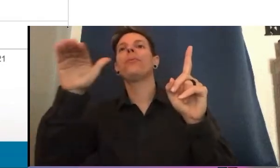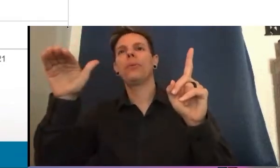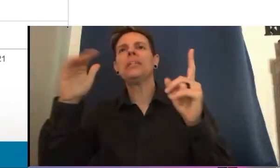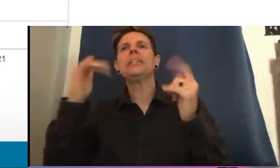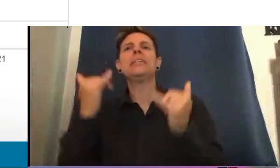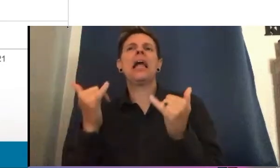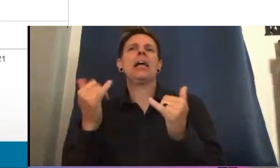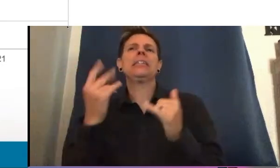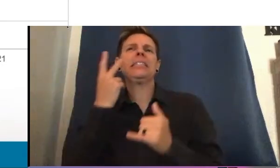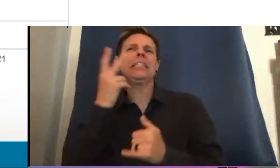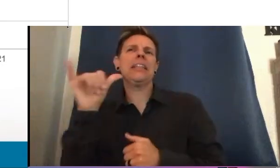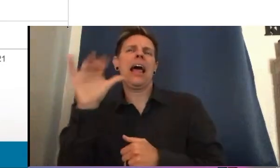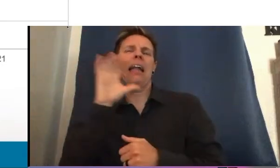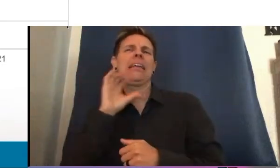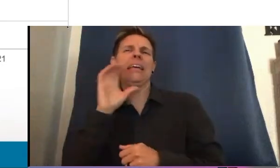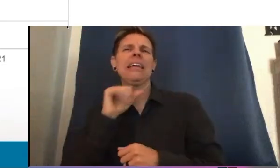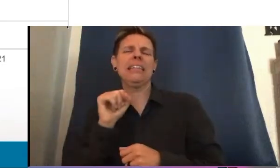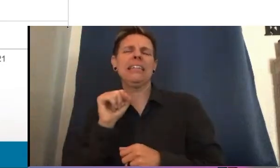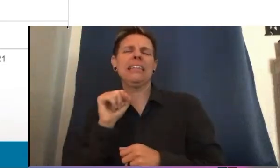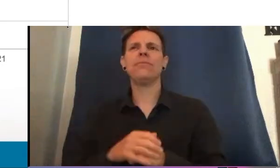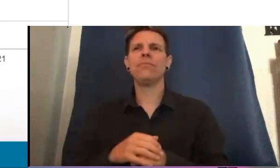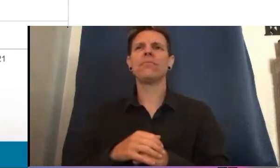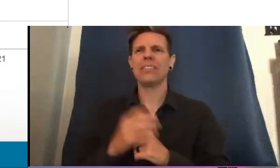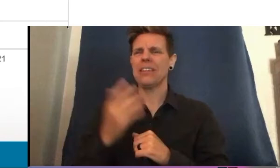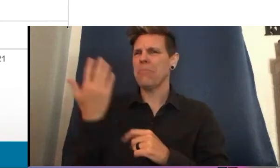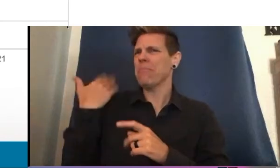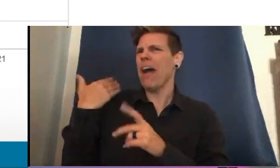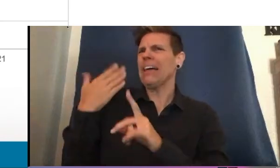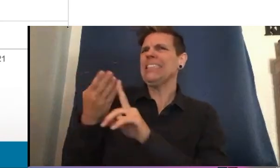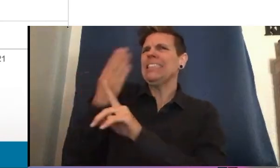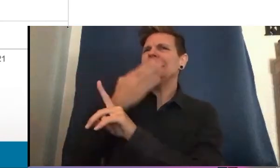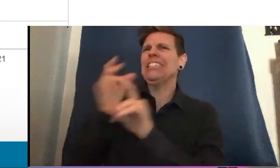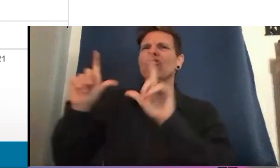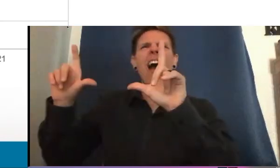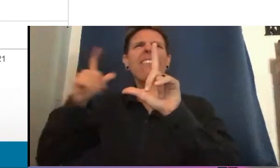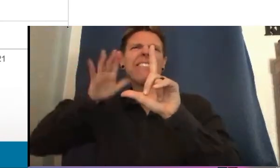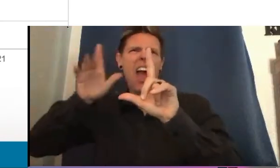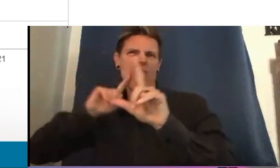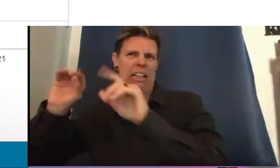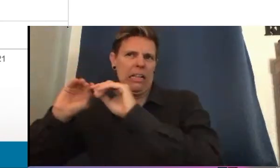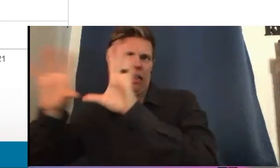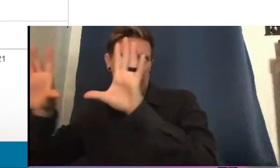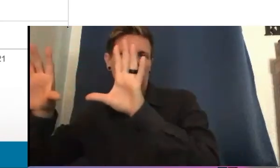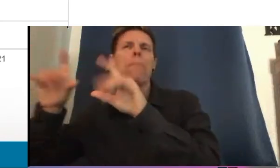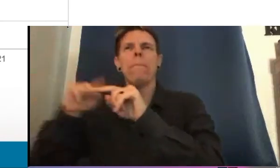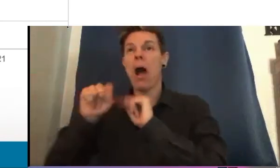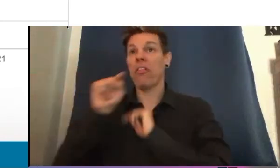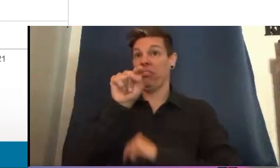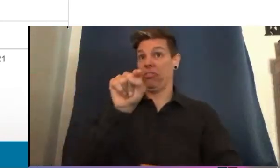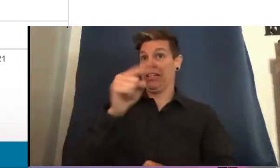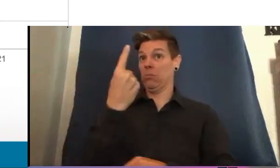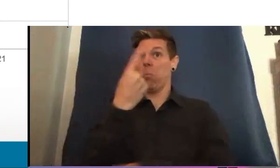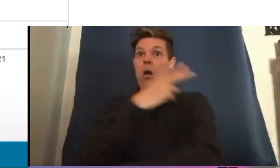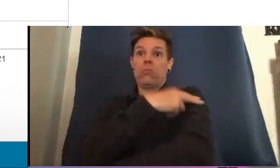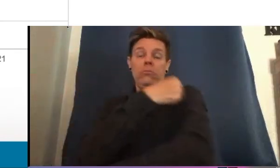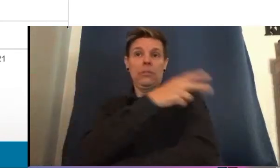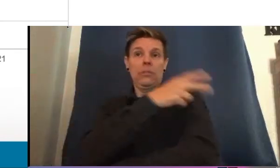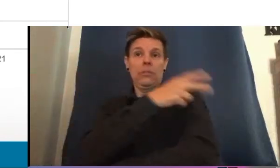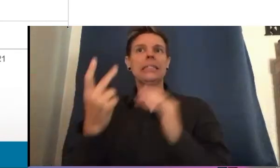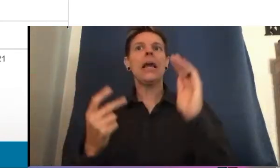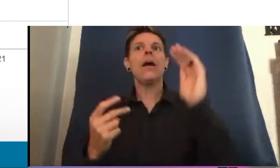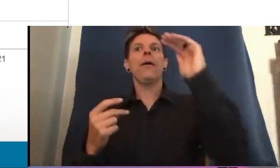crude statistic, but average age has been consistently declining over time. So that now what we're seeing is those